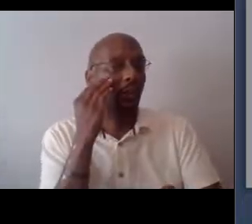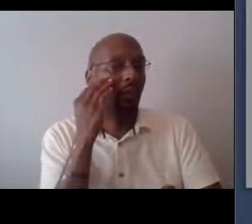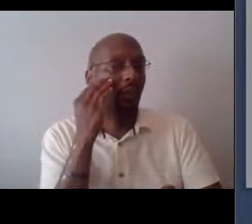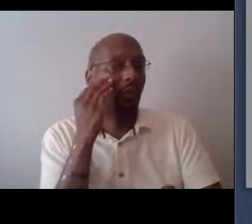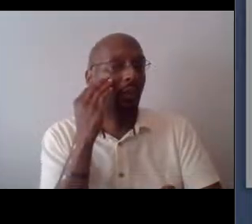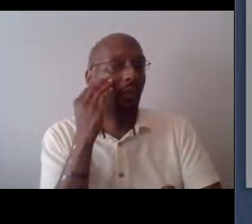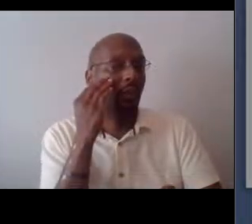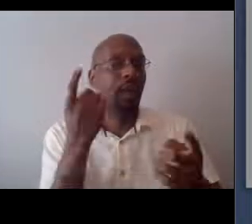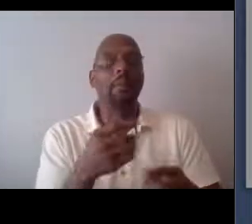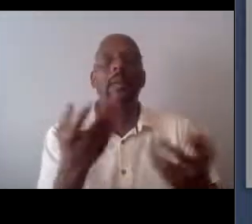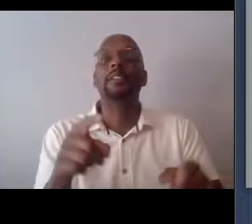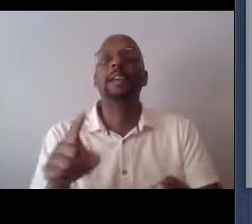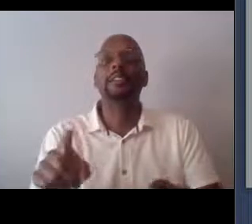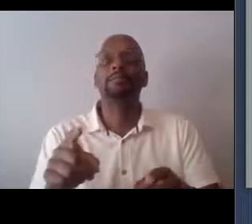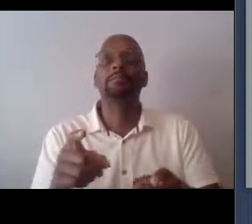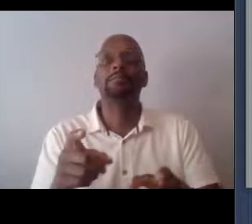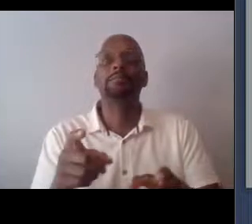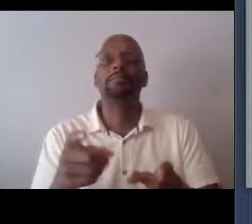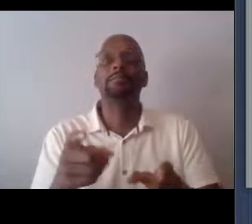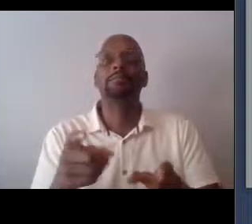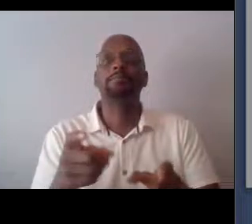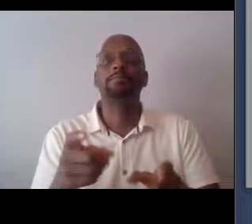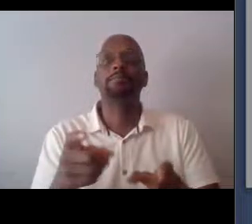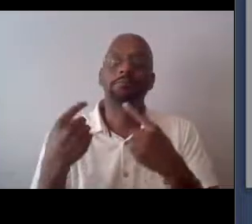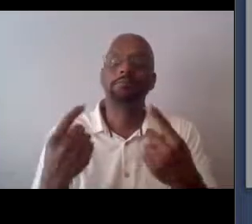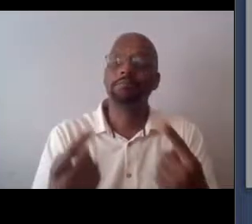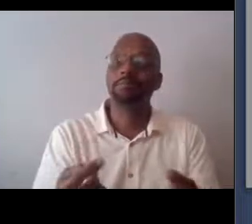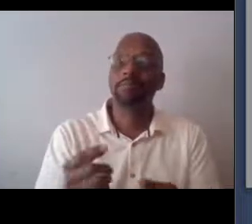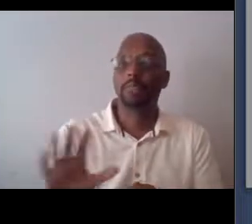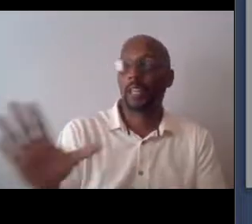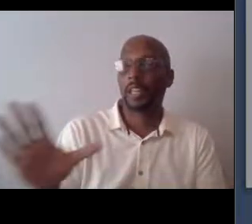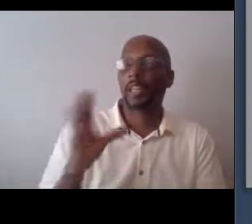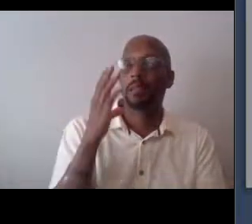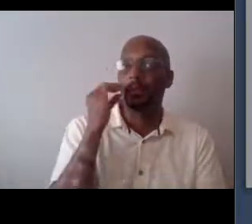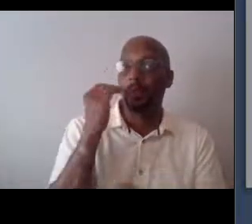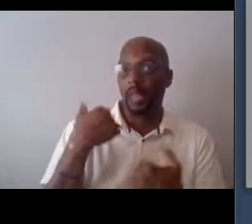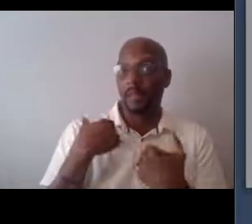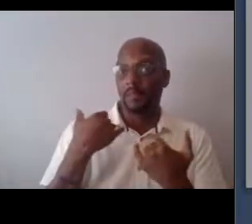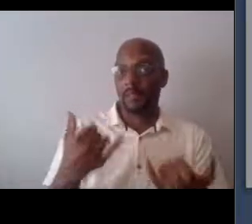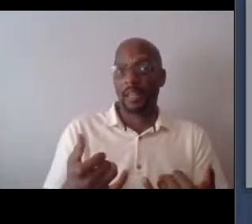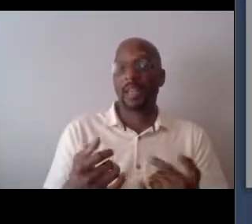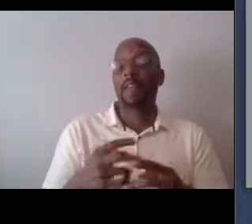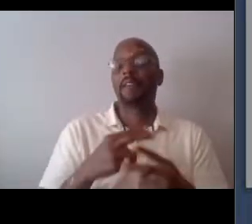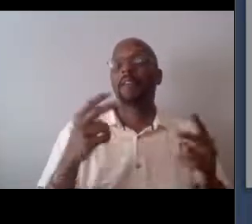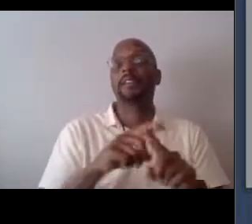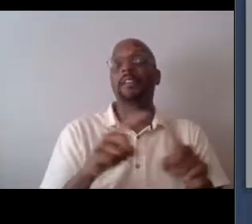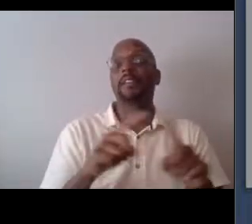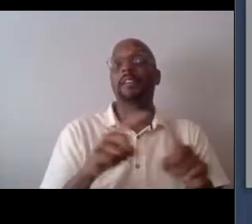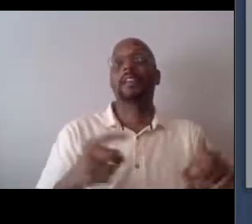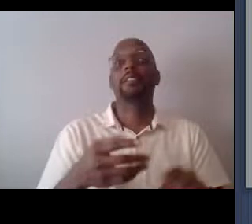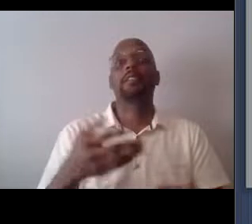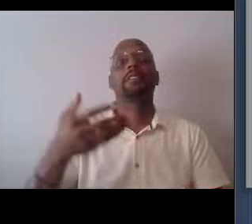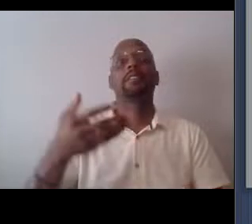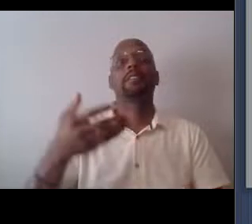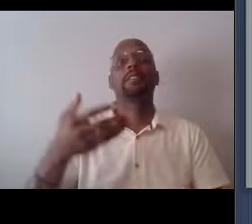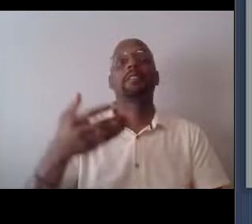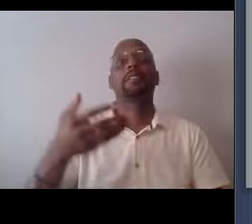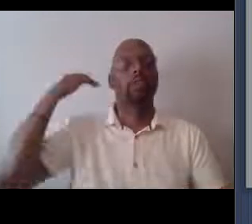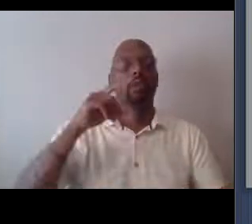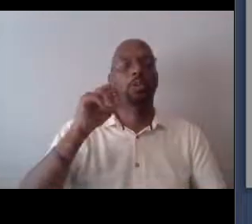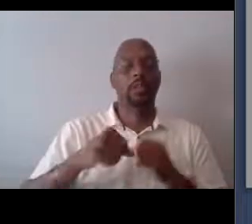drastically, and the lived experience that currently we have today is very different than it was 20, 30 years ago, on and so forth. And